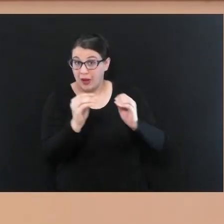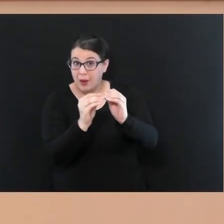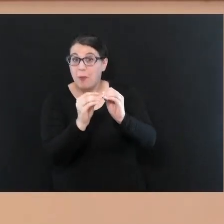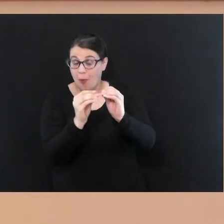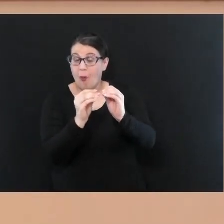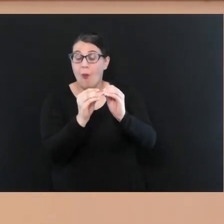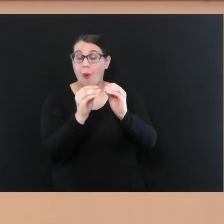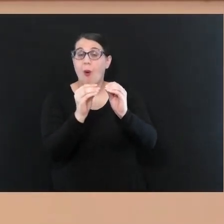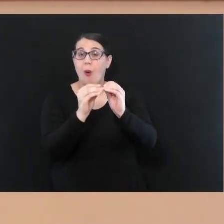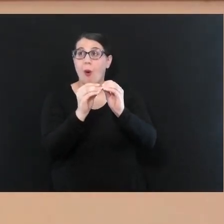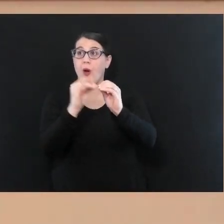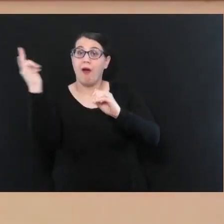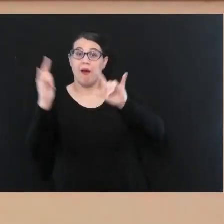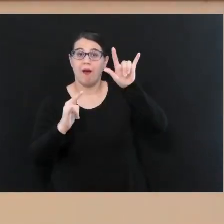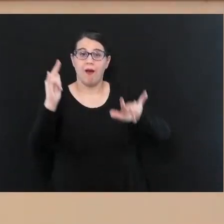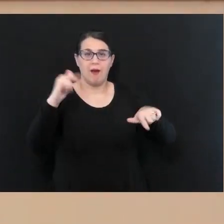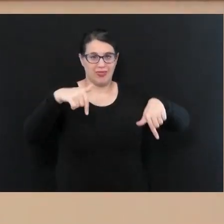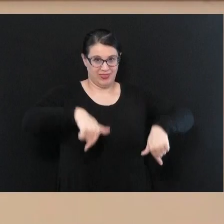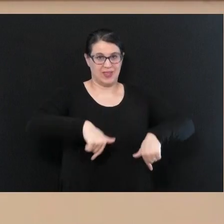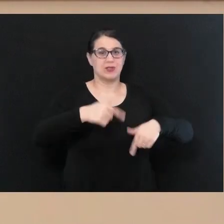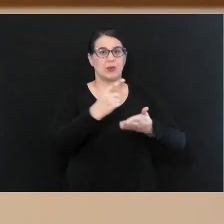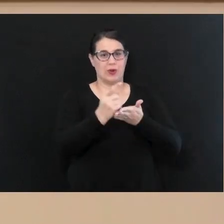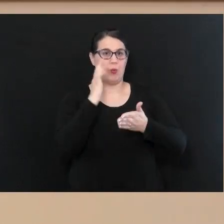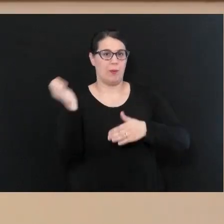organization's deployment. Thank you.